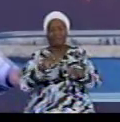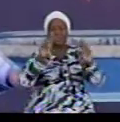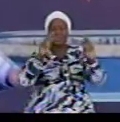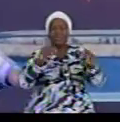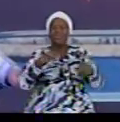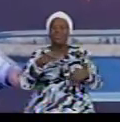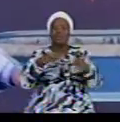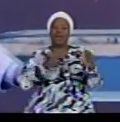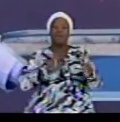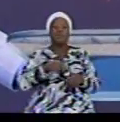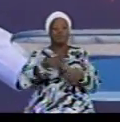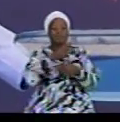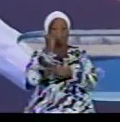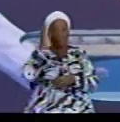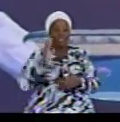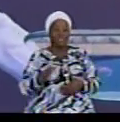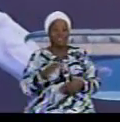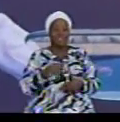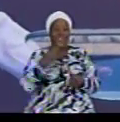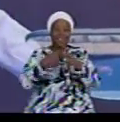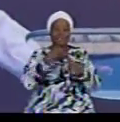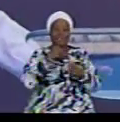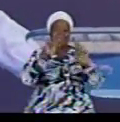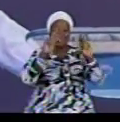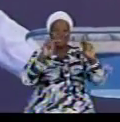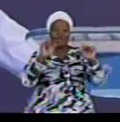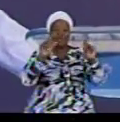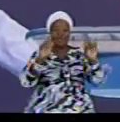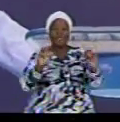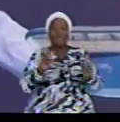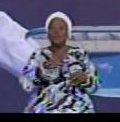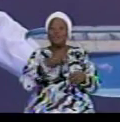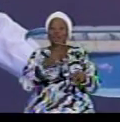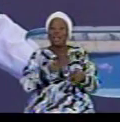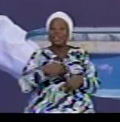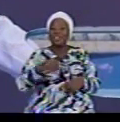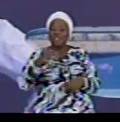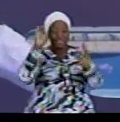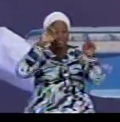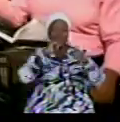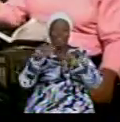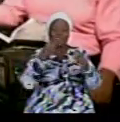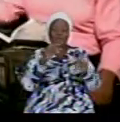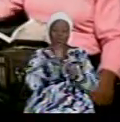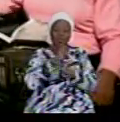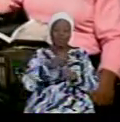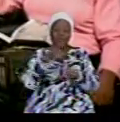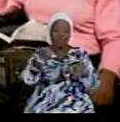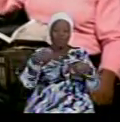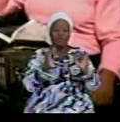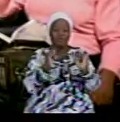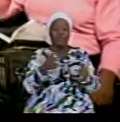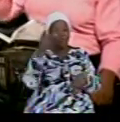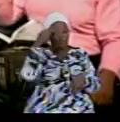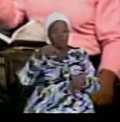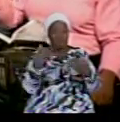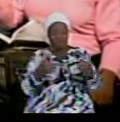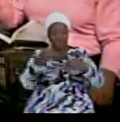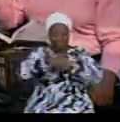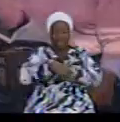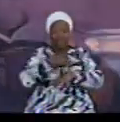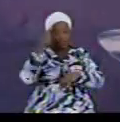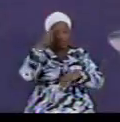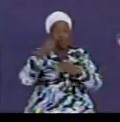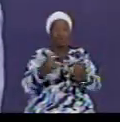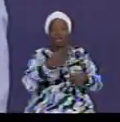work of Philip tonight. For you. I said for you. And as there